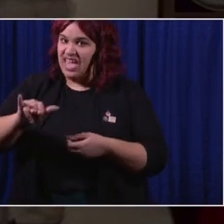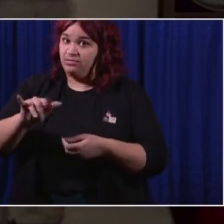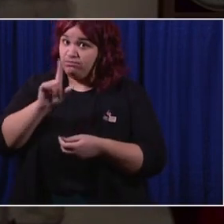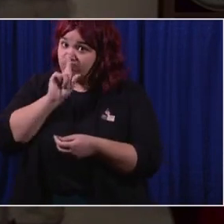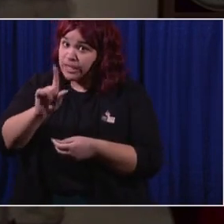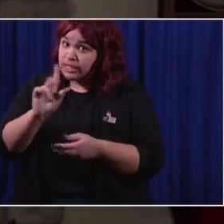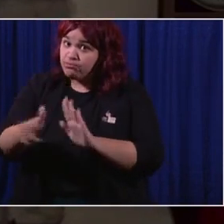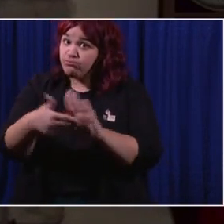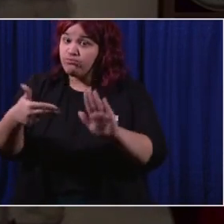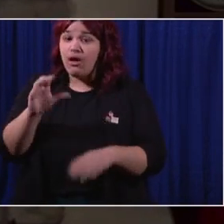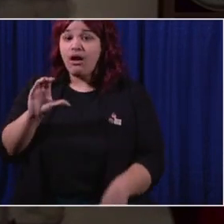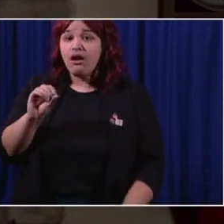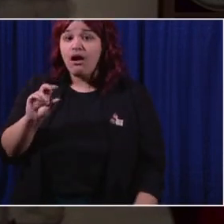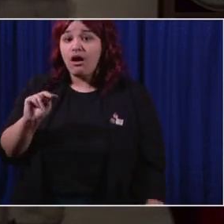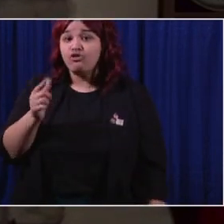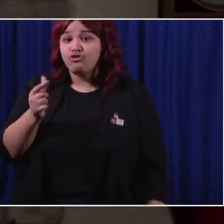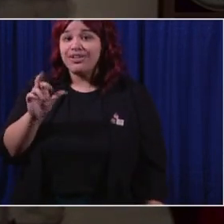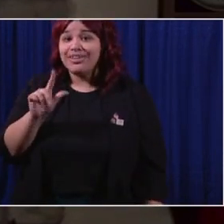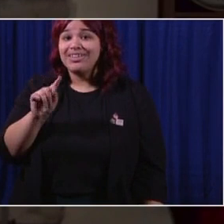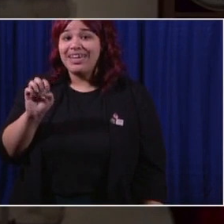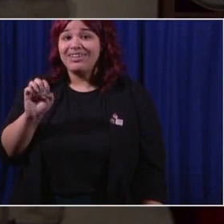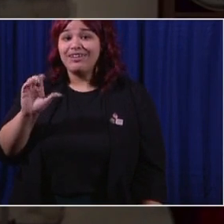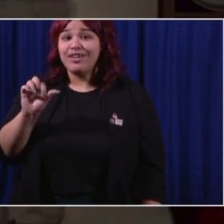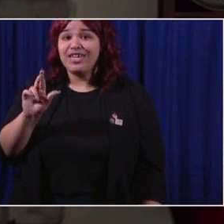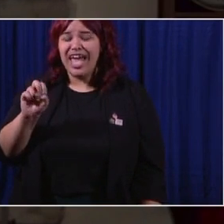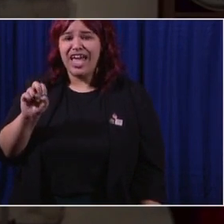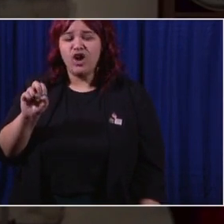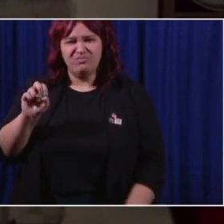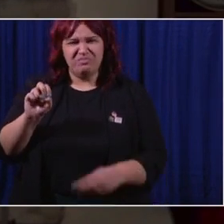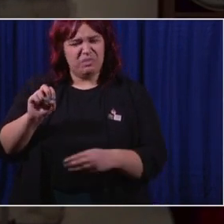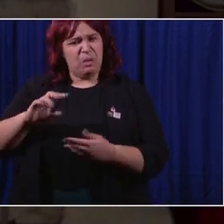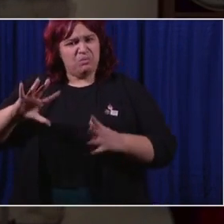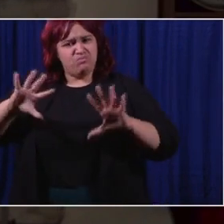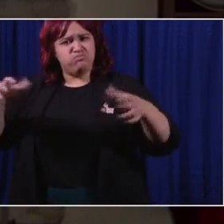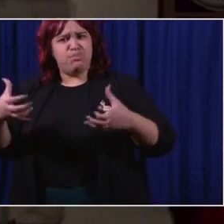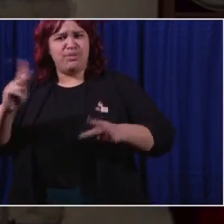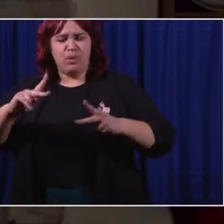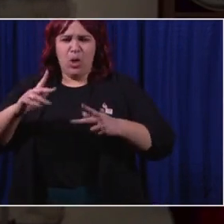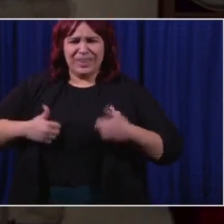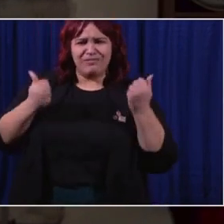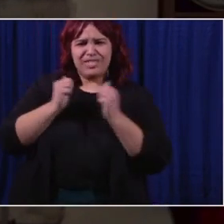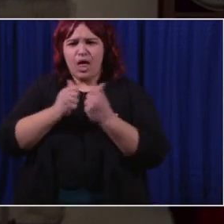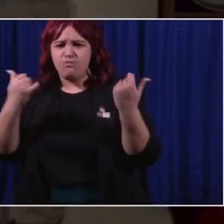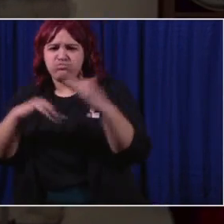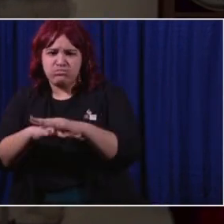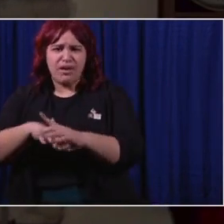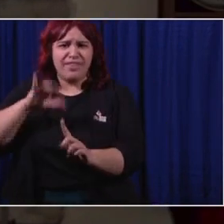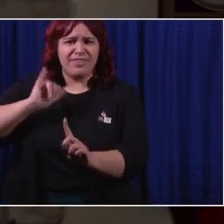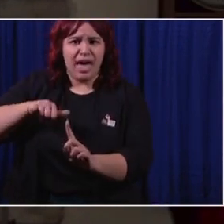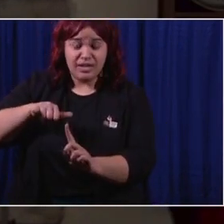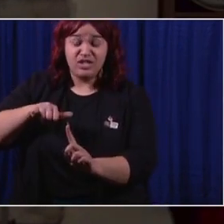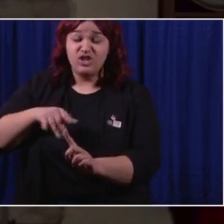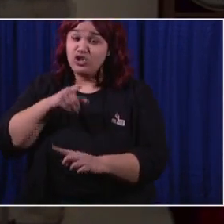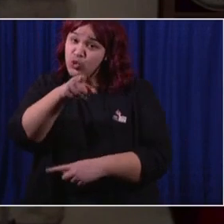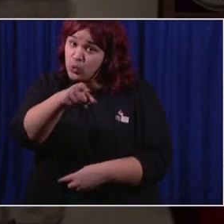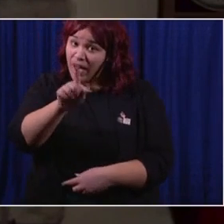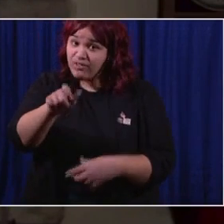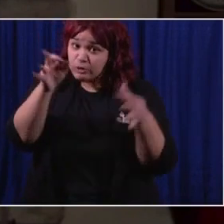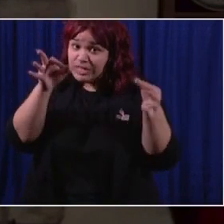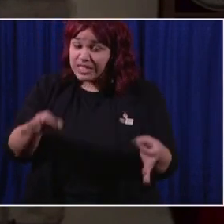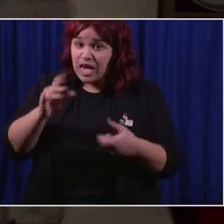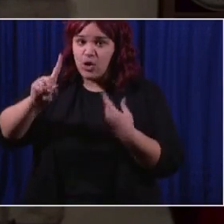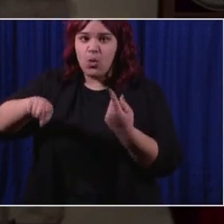there. I know you are going to use advisors on deciding when that comes up in the rotation. How